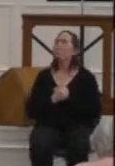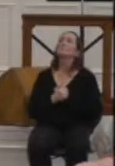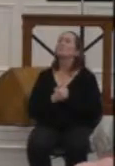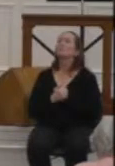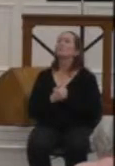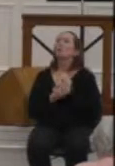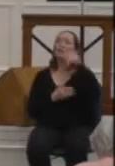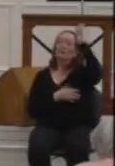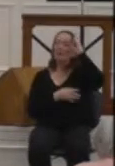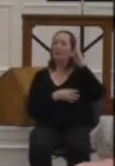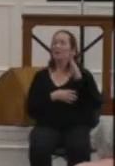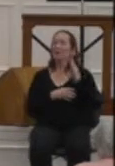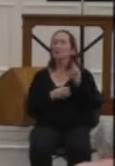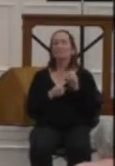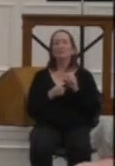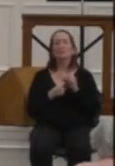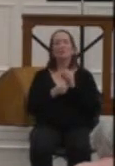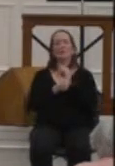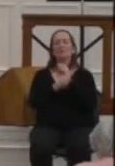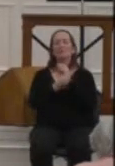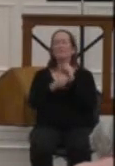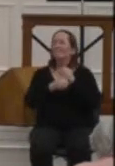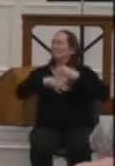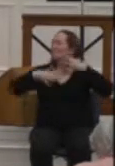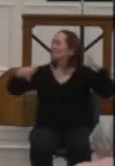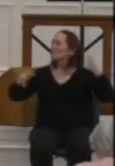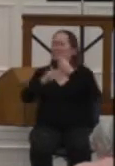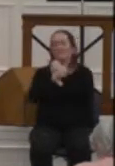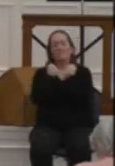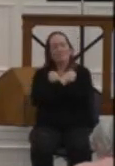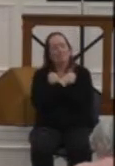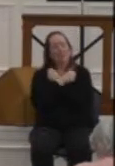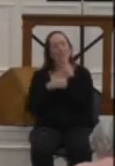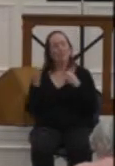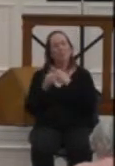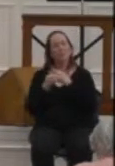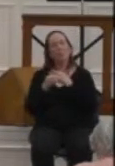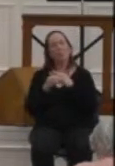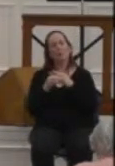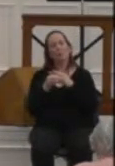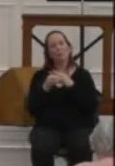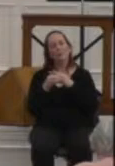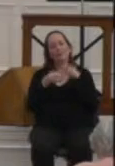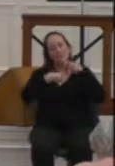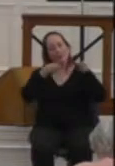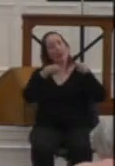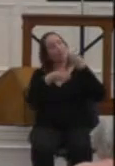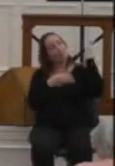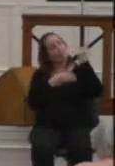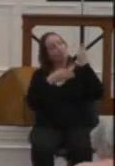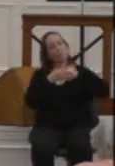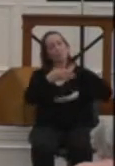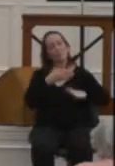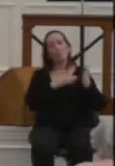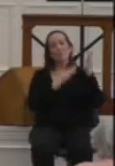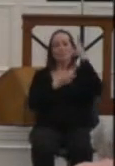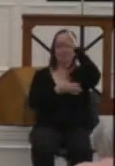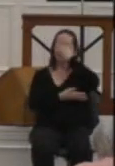"For God so loved the world that he gave his only begotten Son, that whosoever believes in